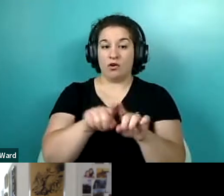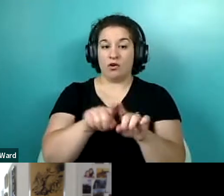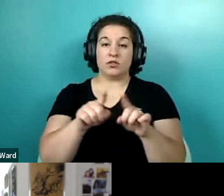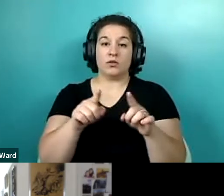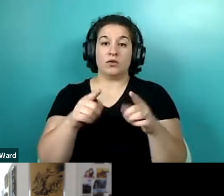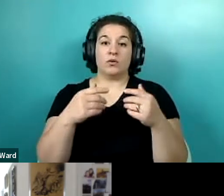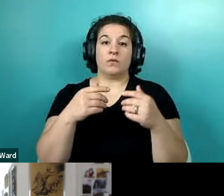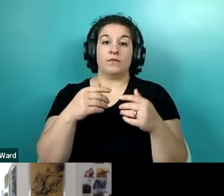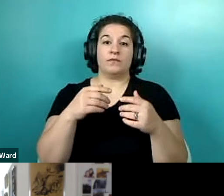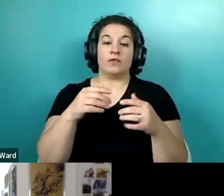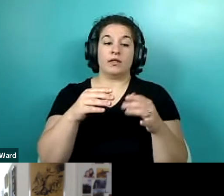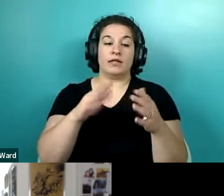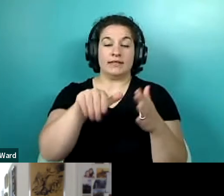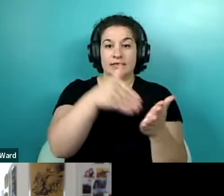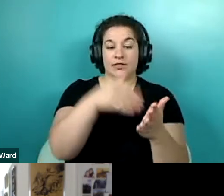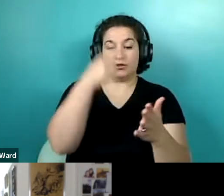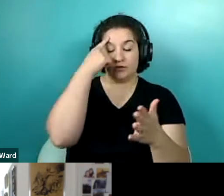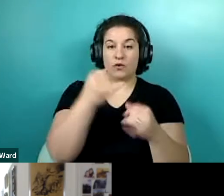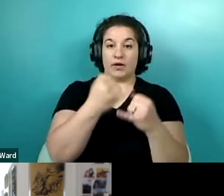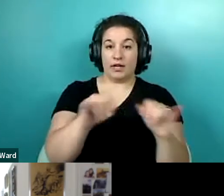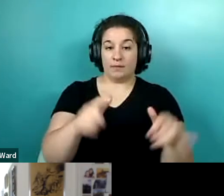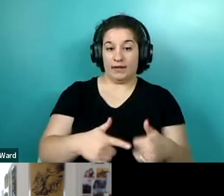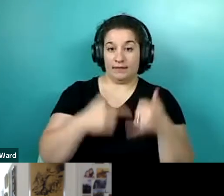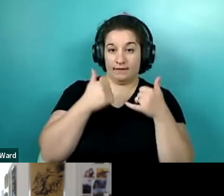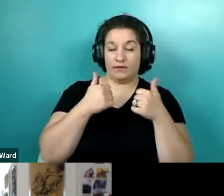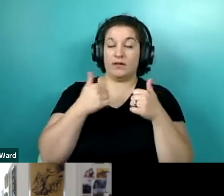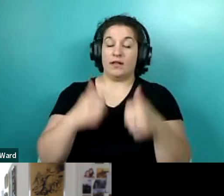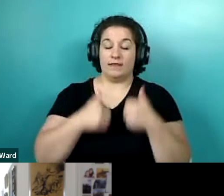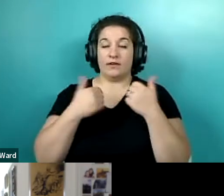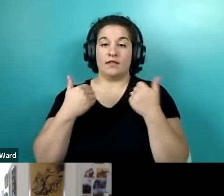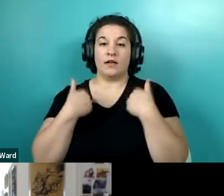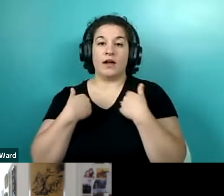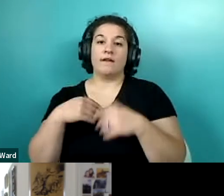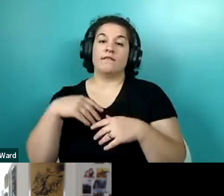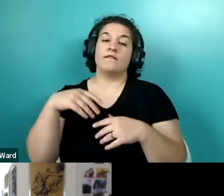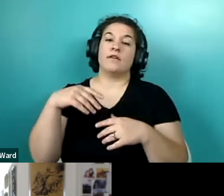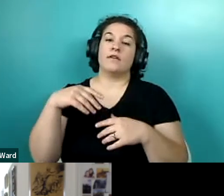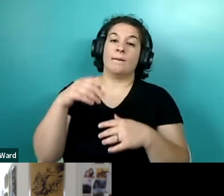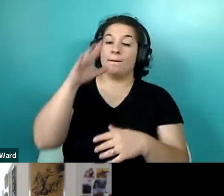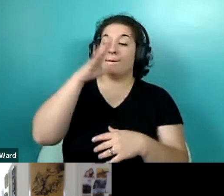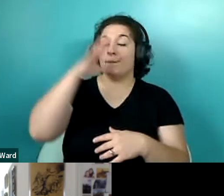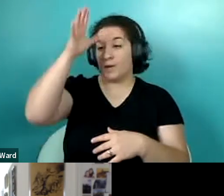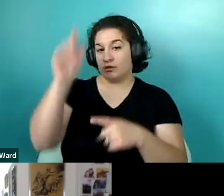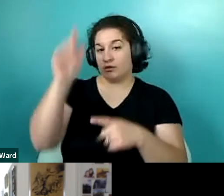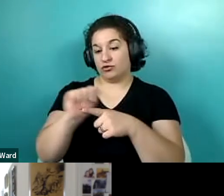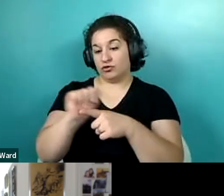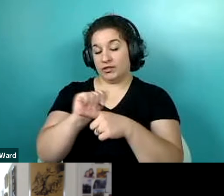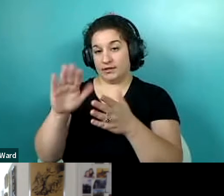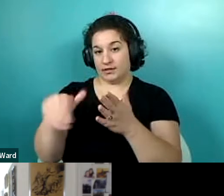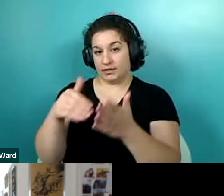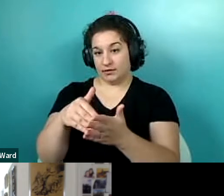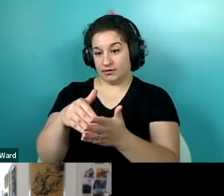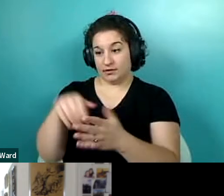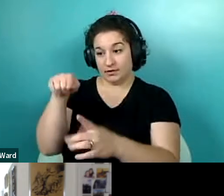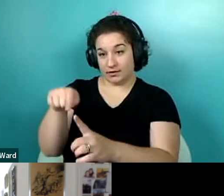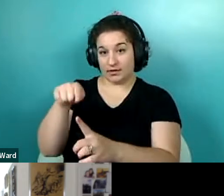training information centers. And those parents, those PTIs are federally funded. I don't know